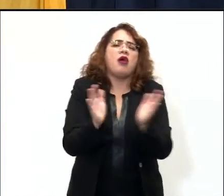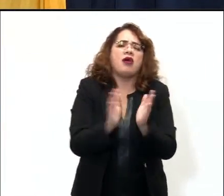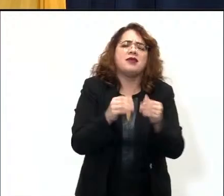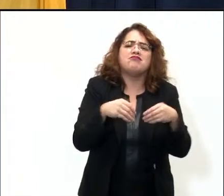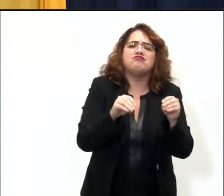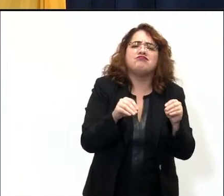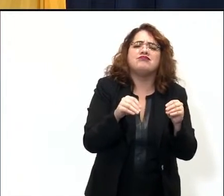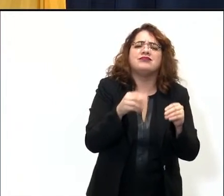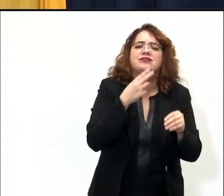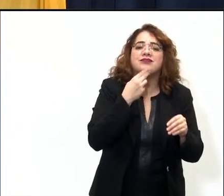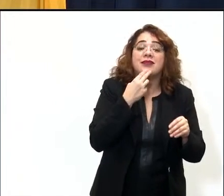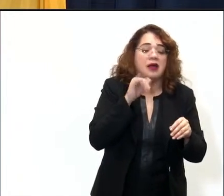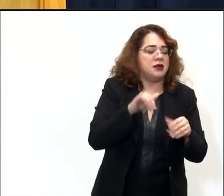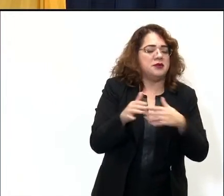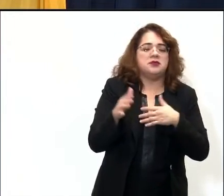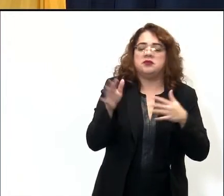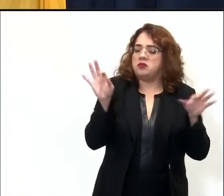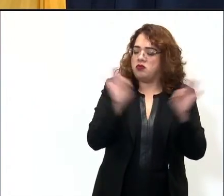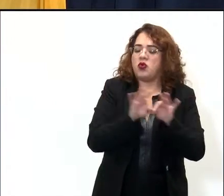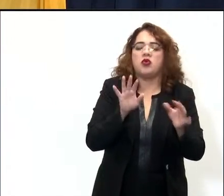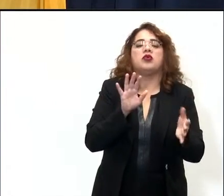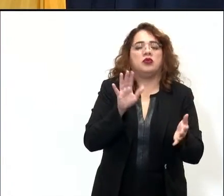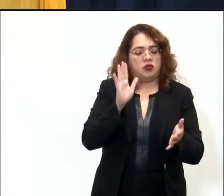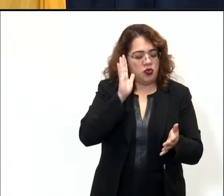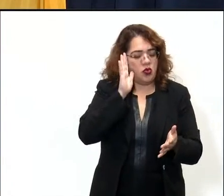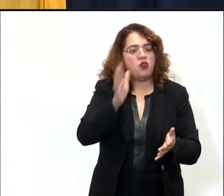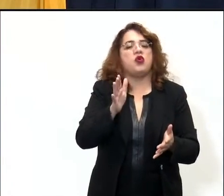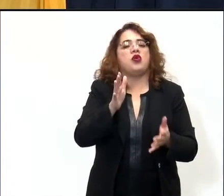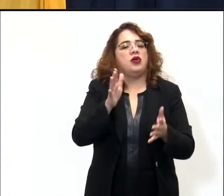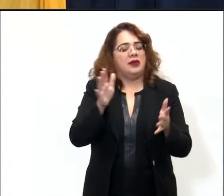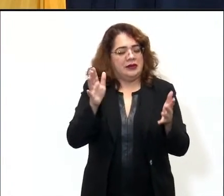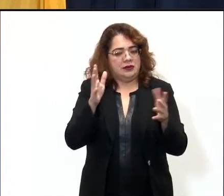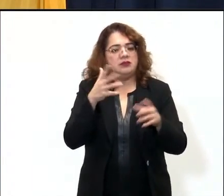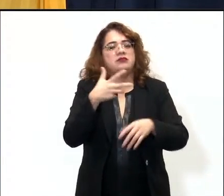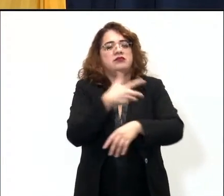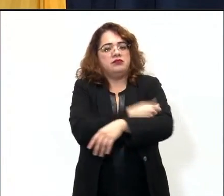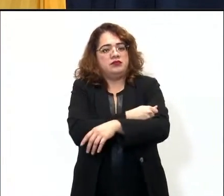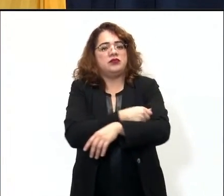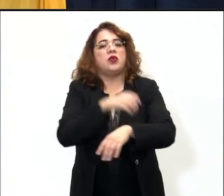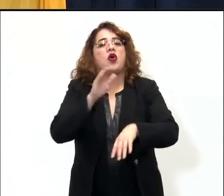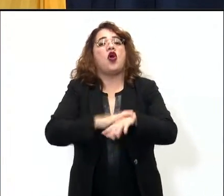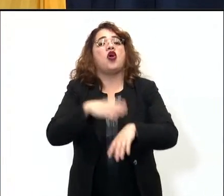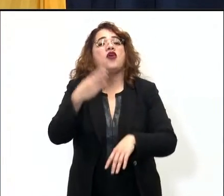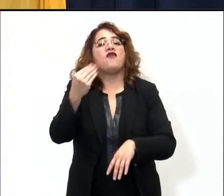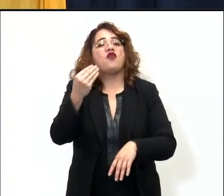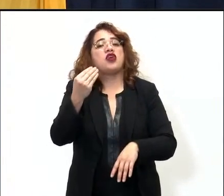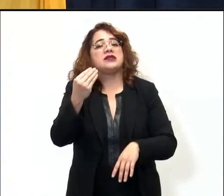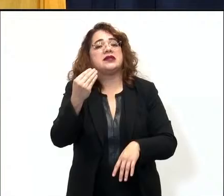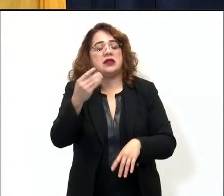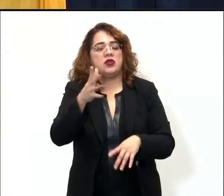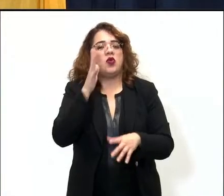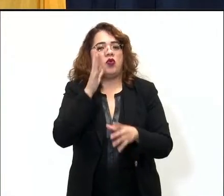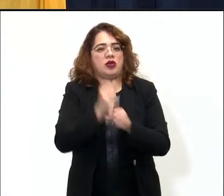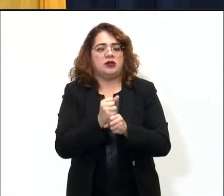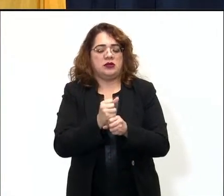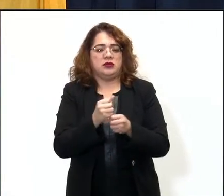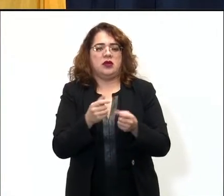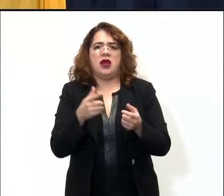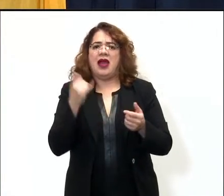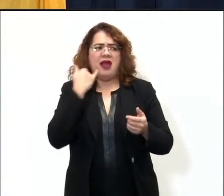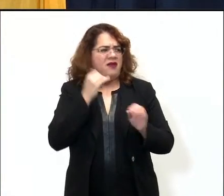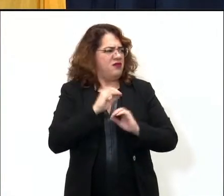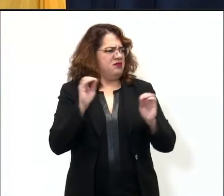received information yet. That's okay, because you will get your information by the 14th or on the 14th. So if you haven't